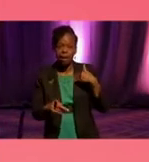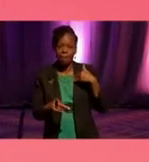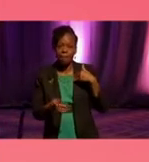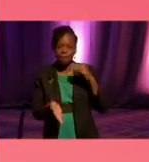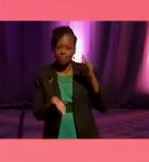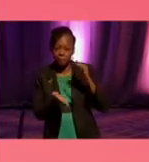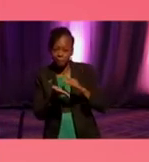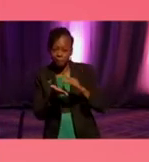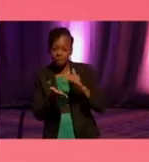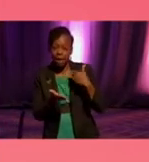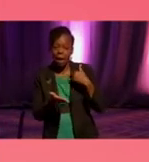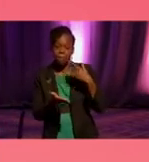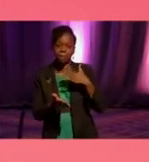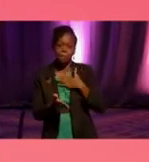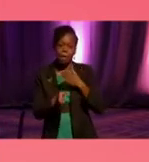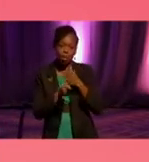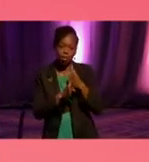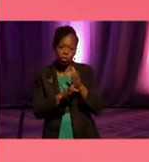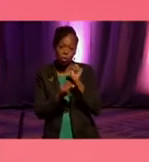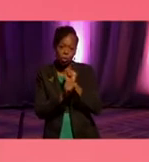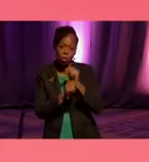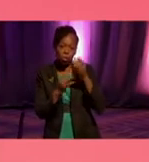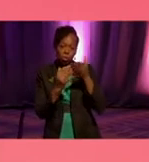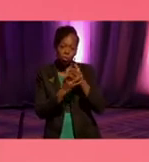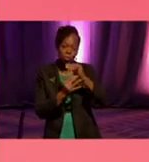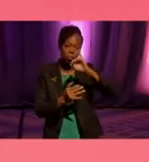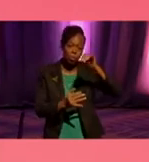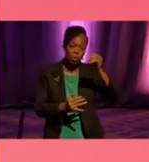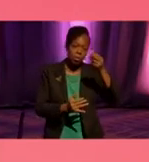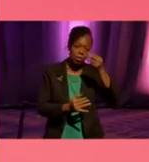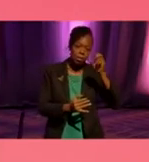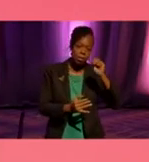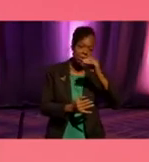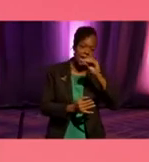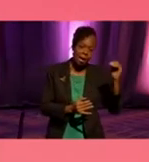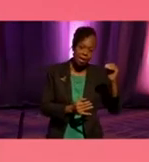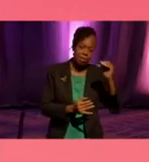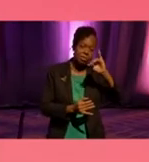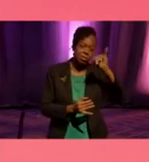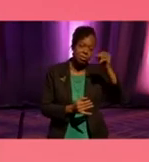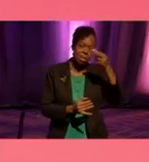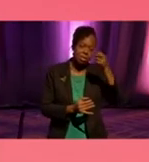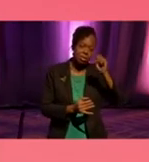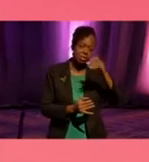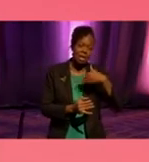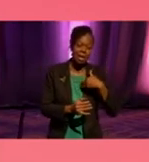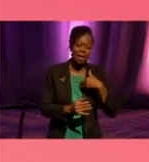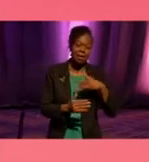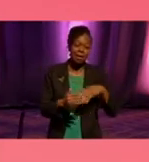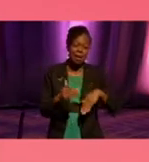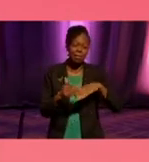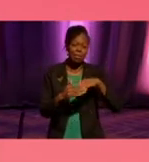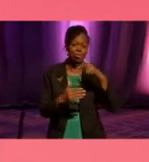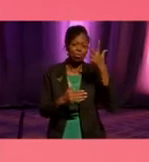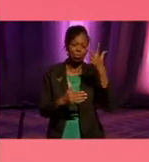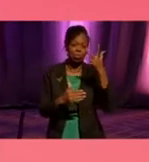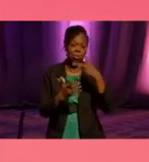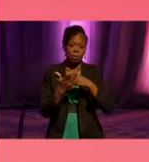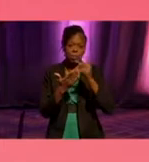my career working for Johnson & Johnson. And we have at least 3 projects that I need to